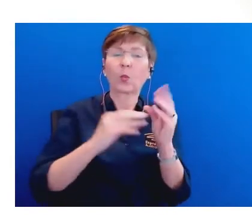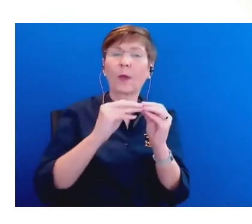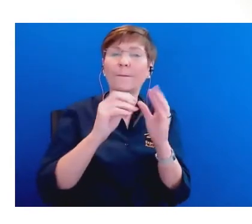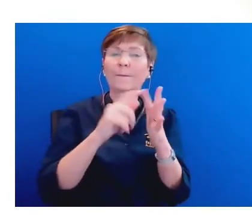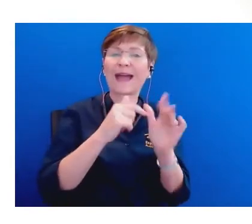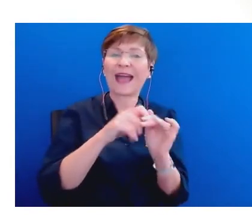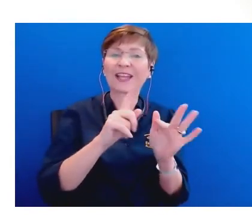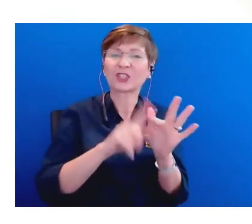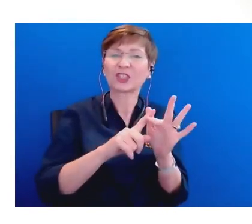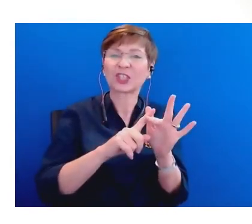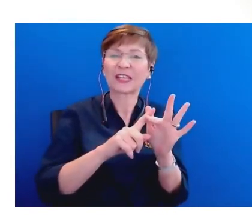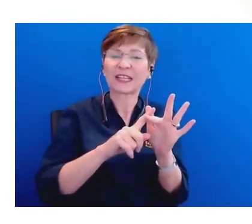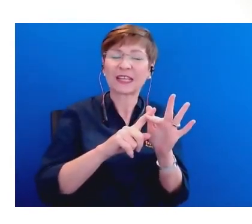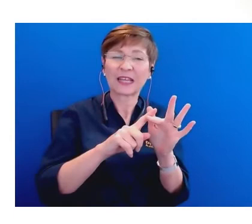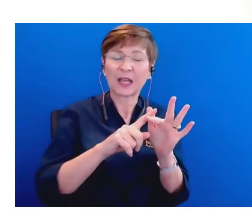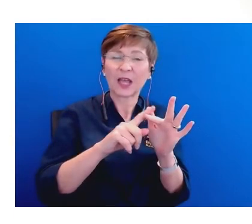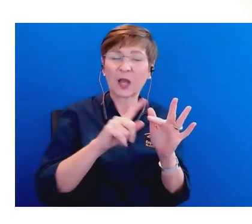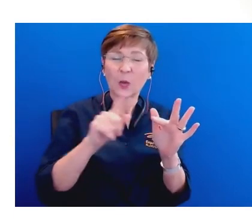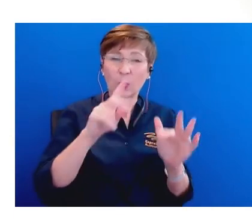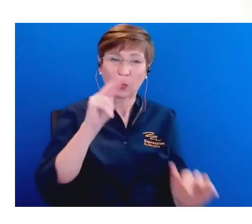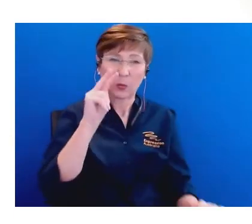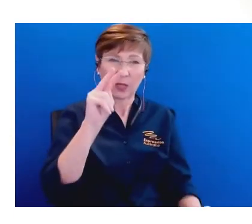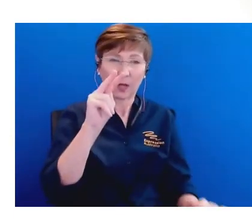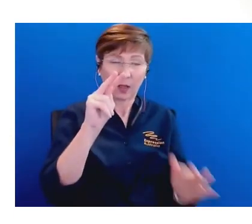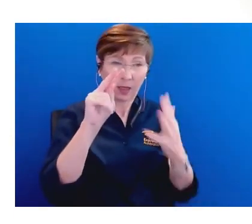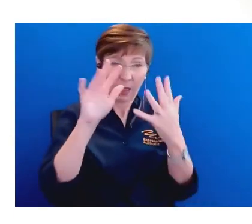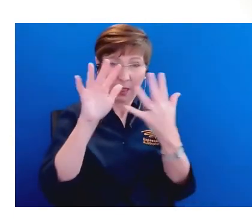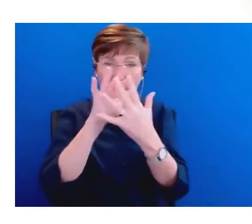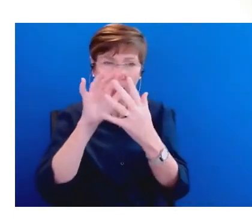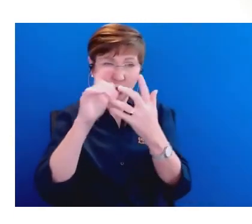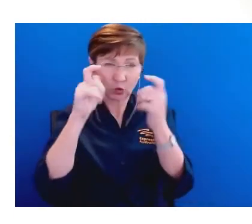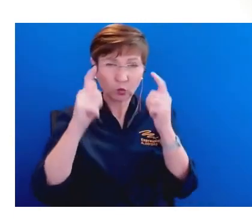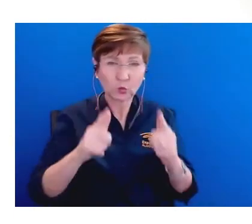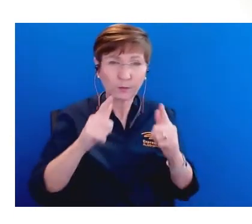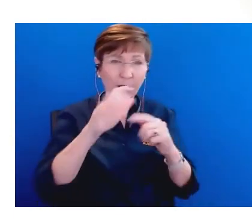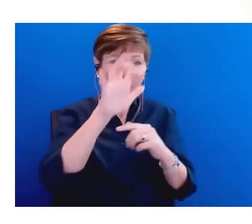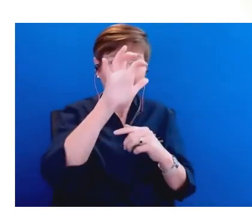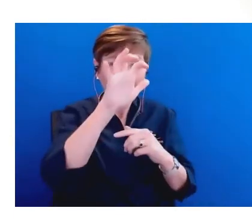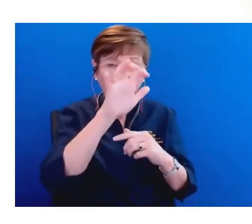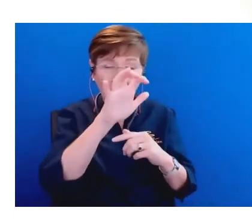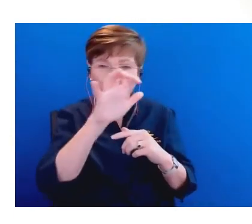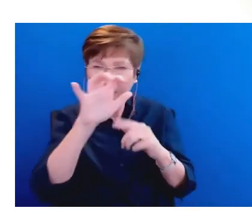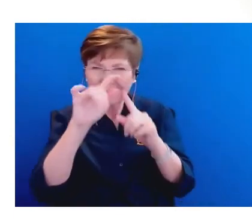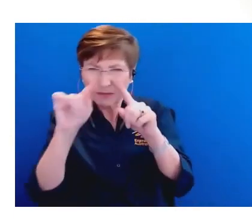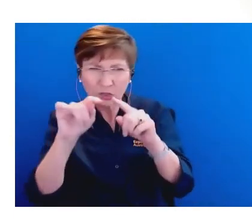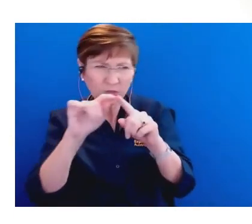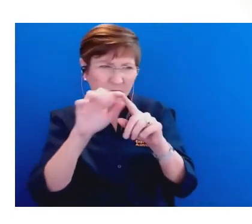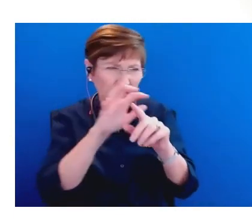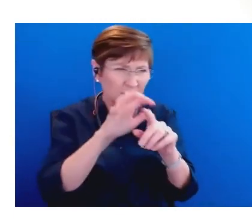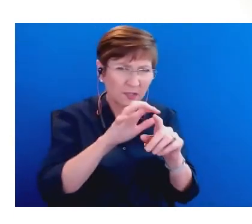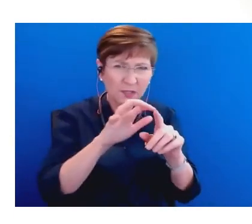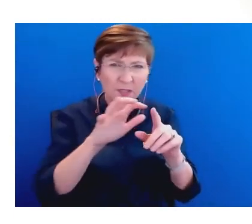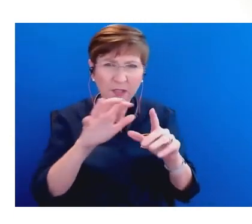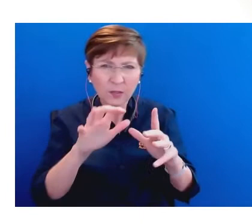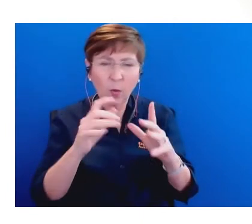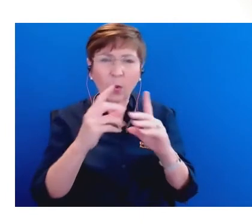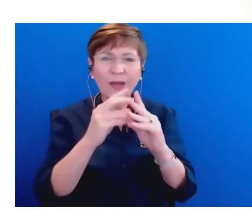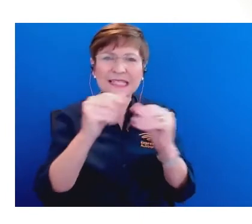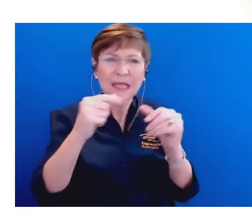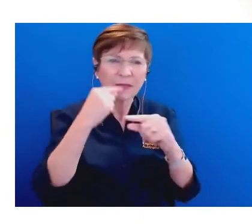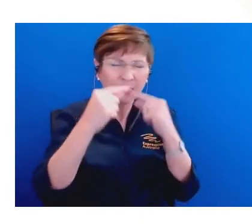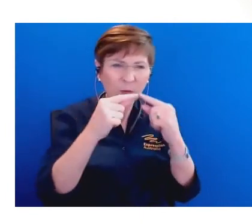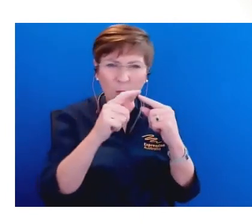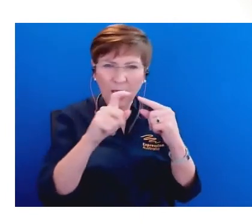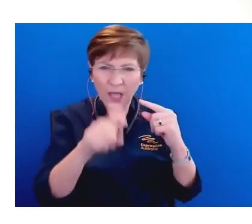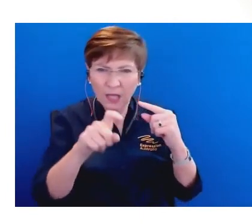cluttered with text and images, important information that's hidden, hard to find, or very